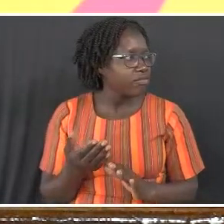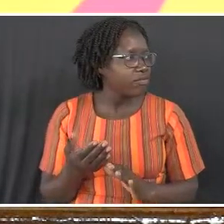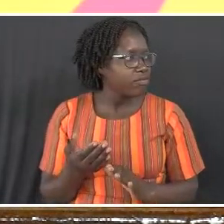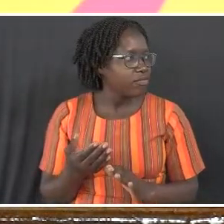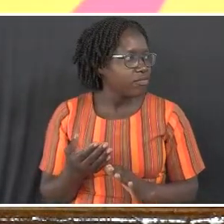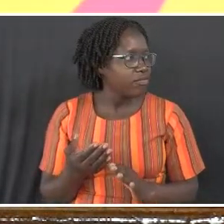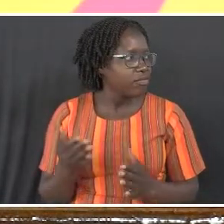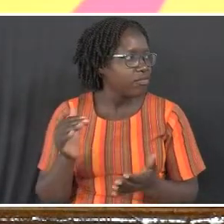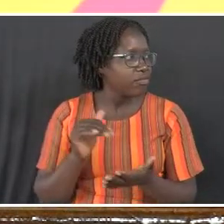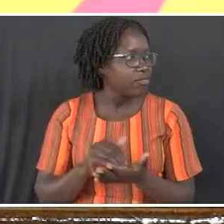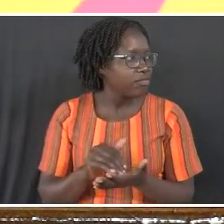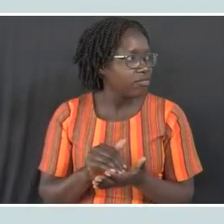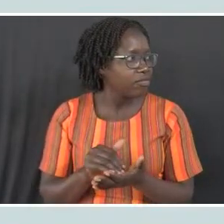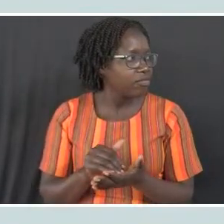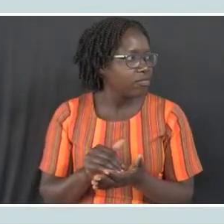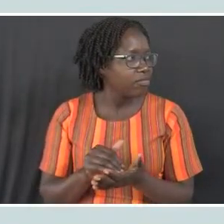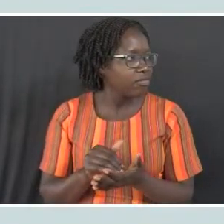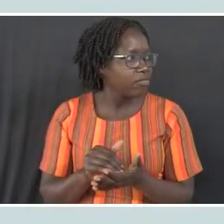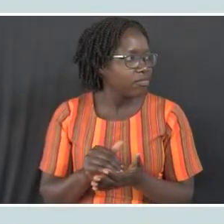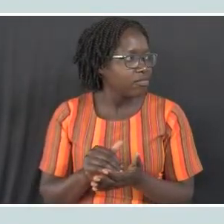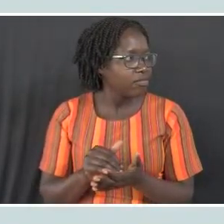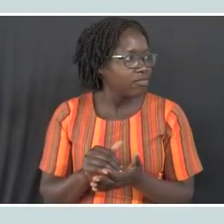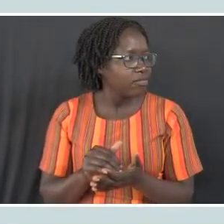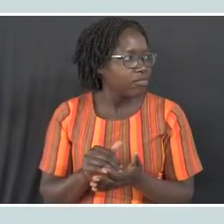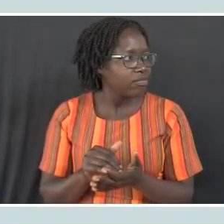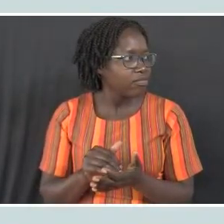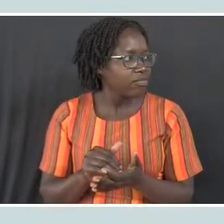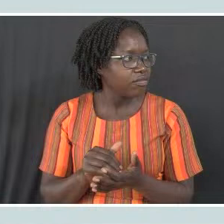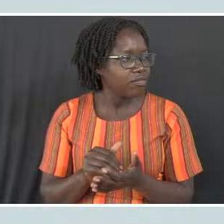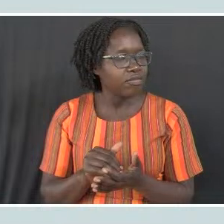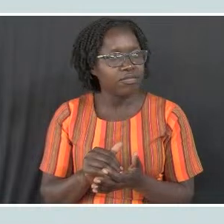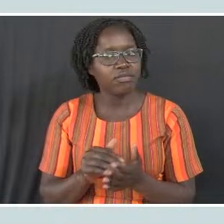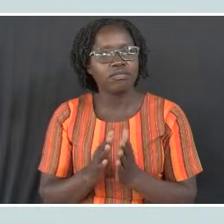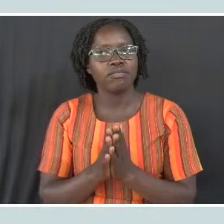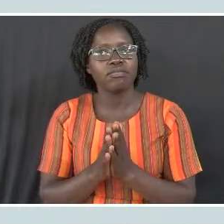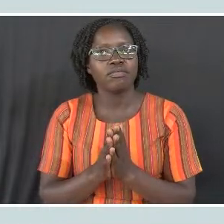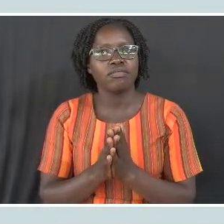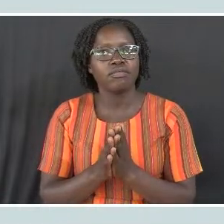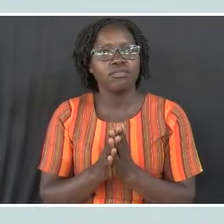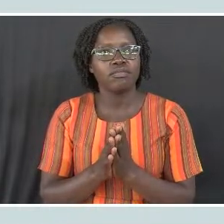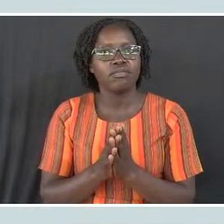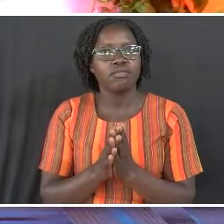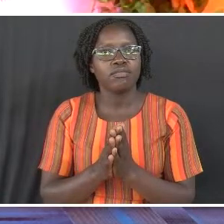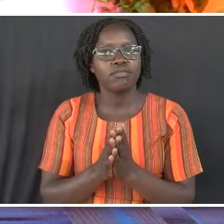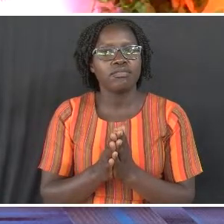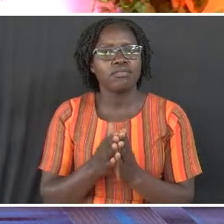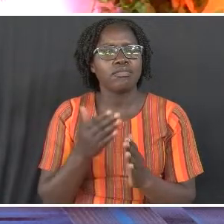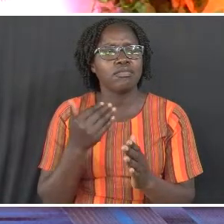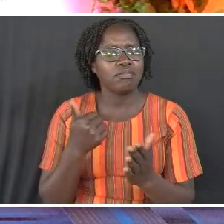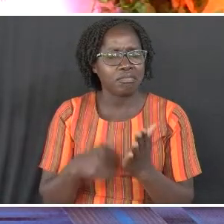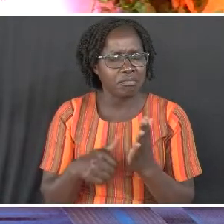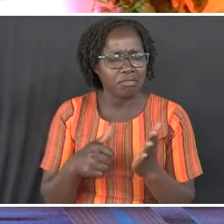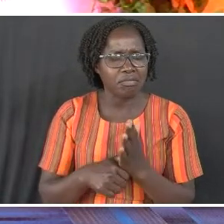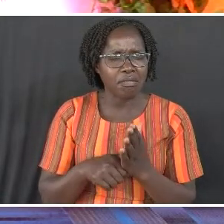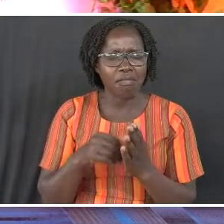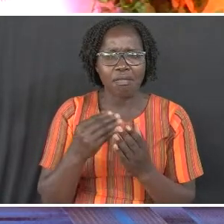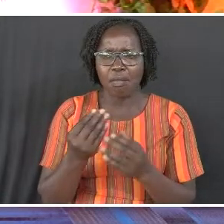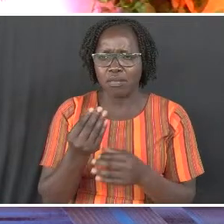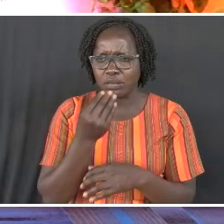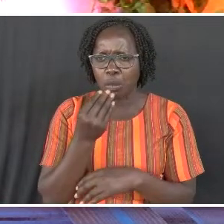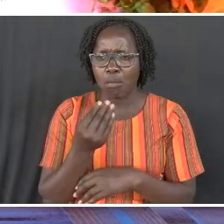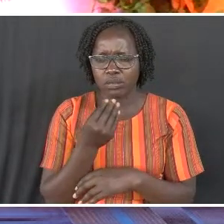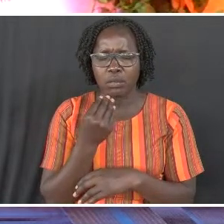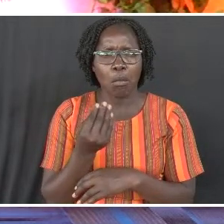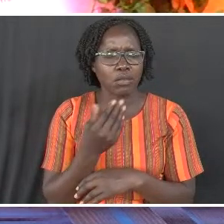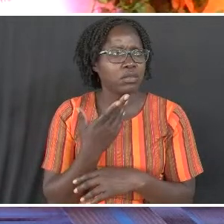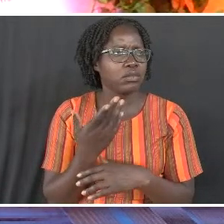And then again, when do you visit a dentist? Again, if you have difficult chewing. Yes, it might